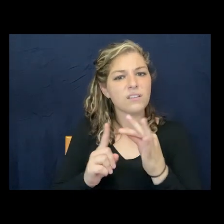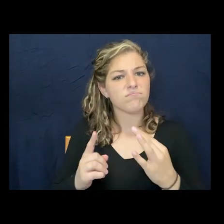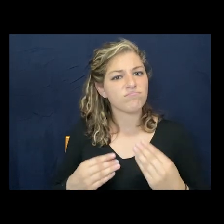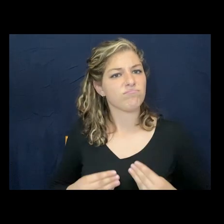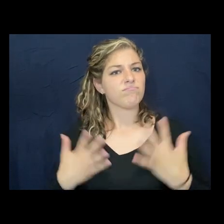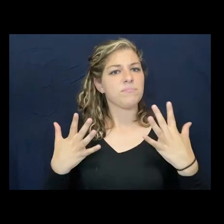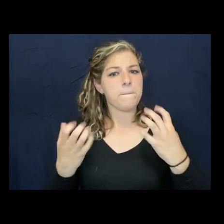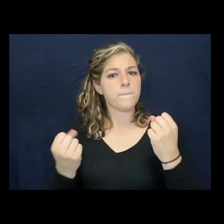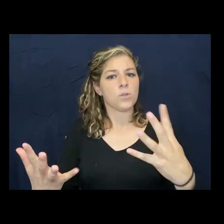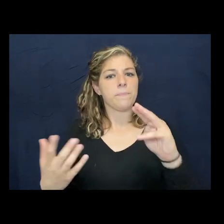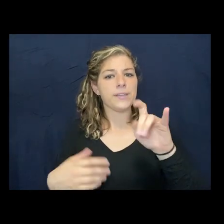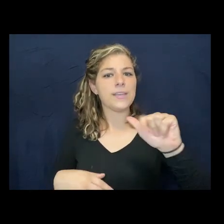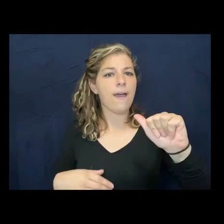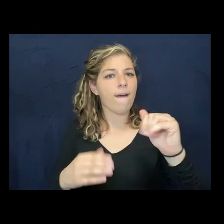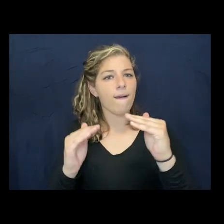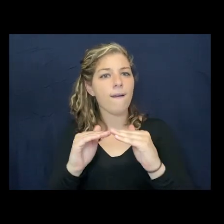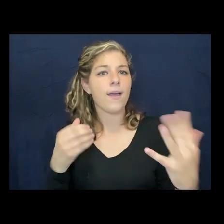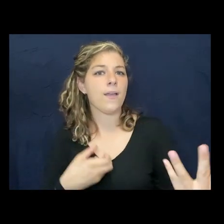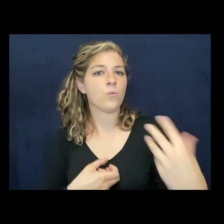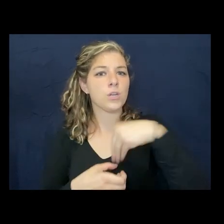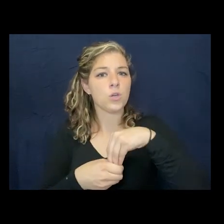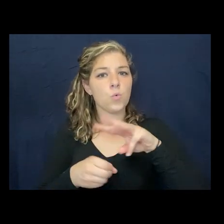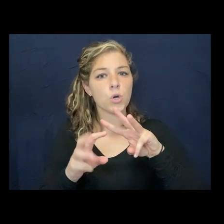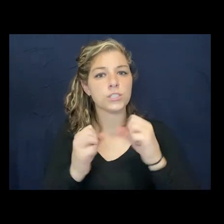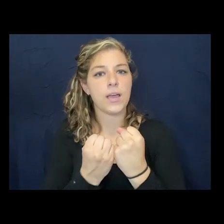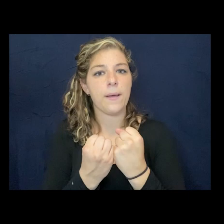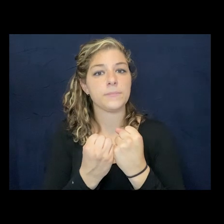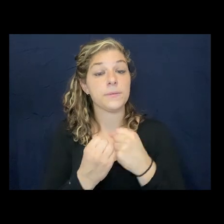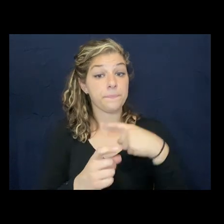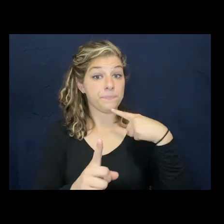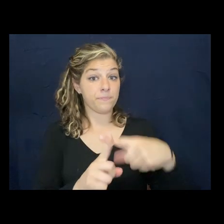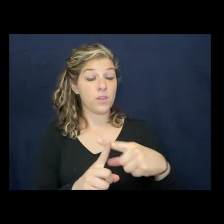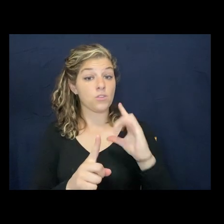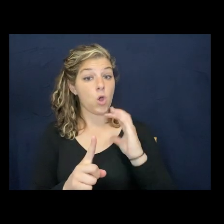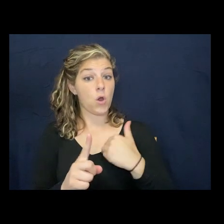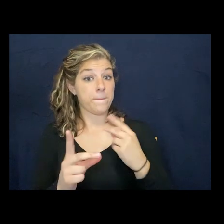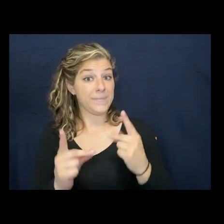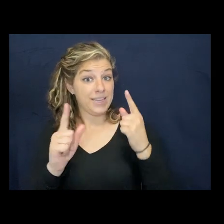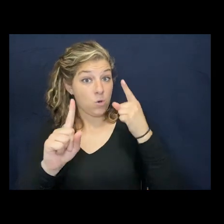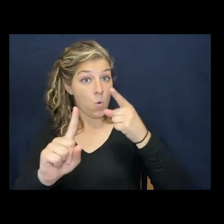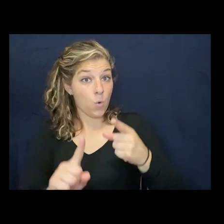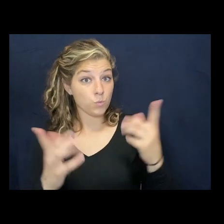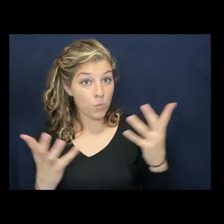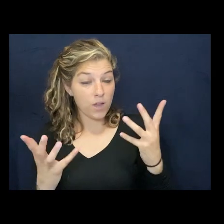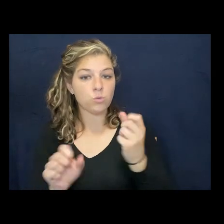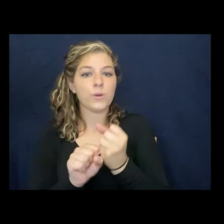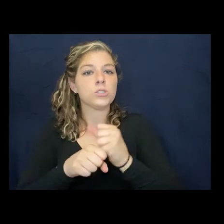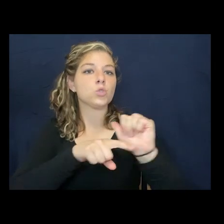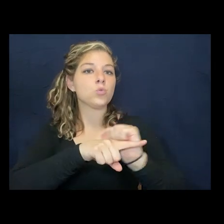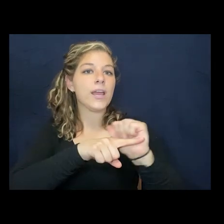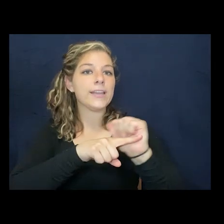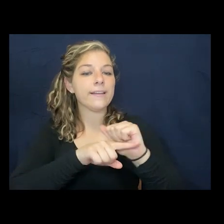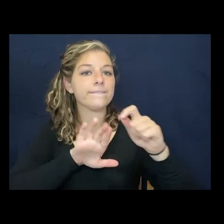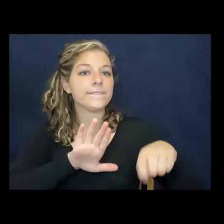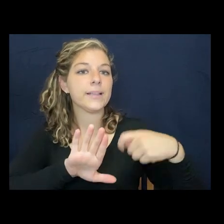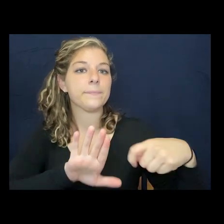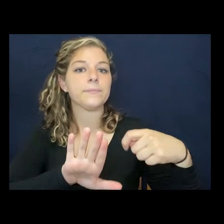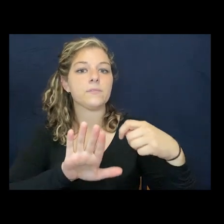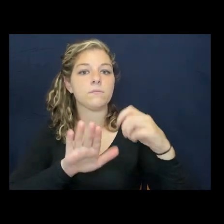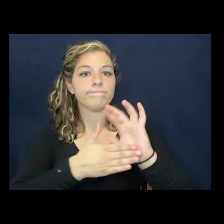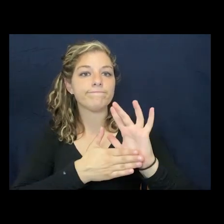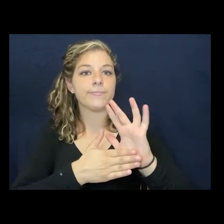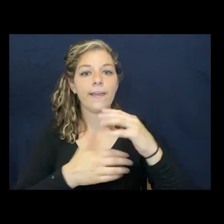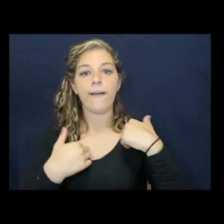compelling multimedia diversity, equity, and inclusion workshops. Additionally, our immediate goals are to create training films on